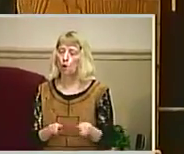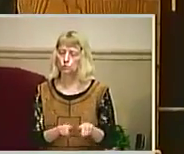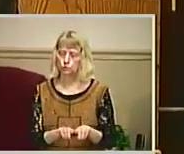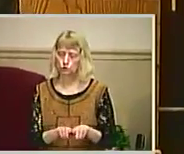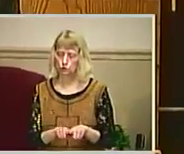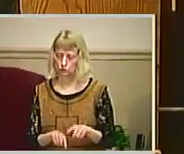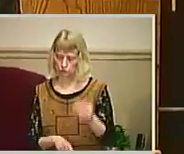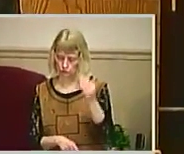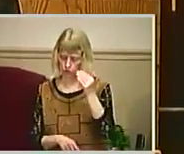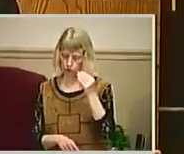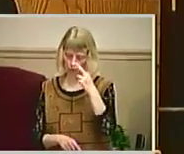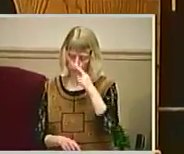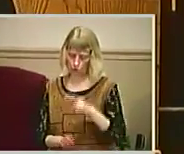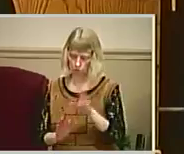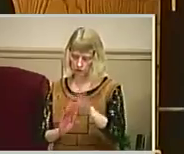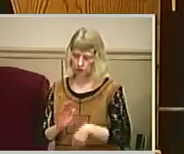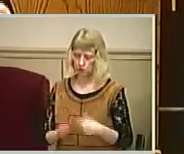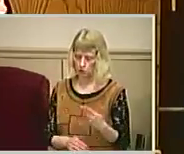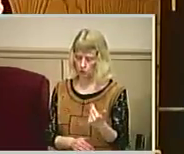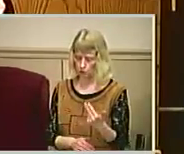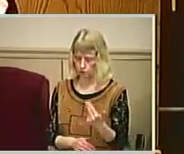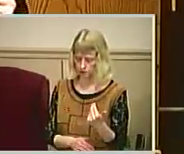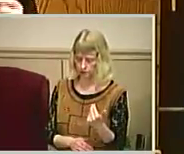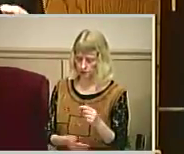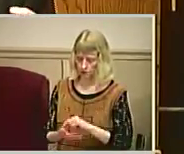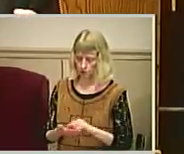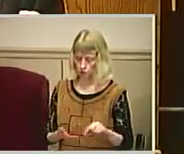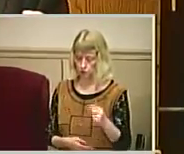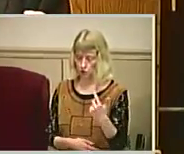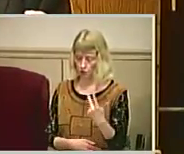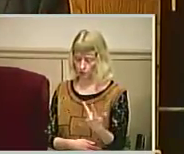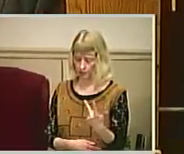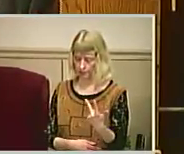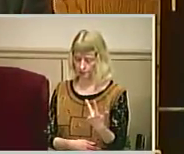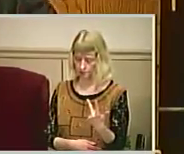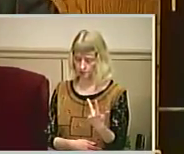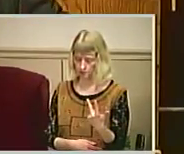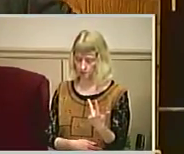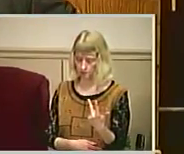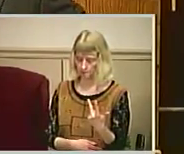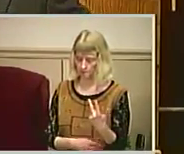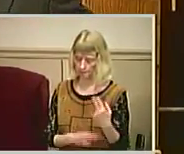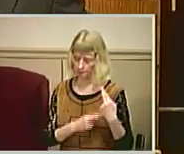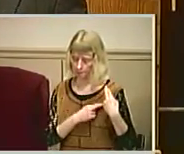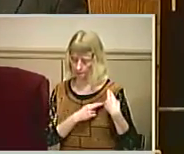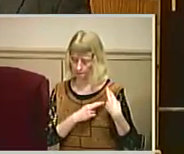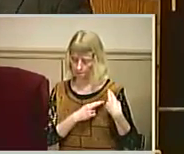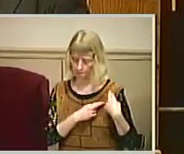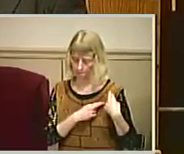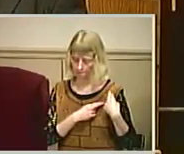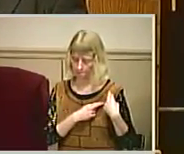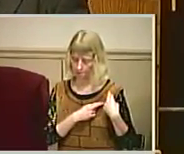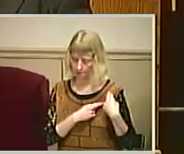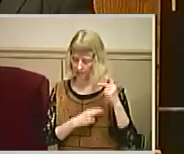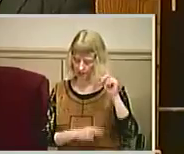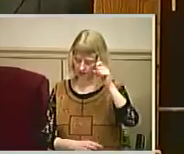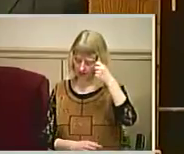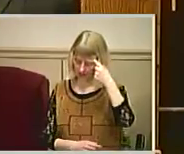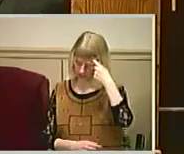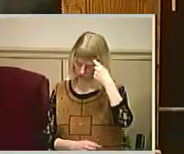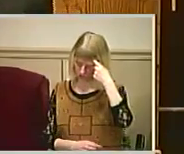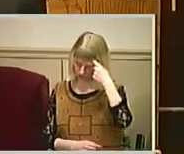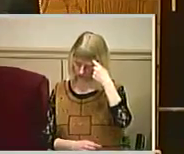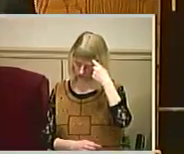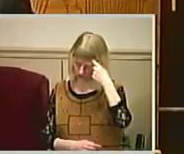recognize, according to Romans chapter 13 and this time in verse 3, that the responsibility of the government is